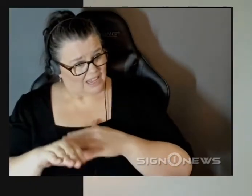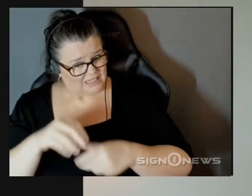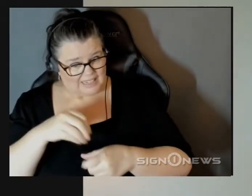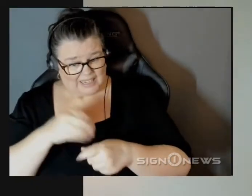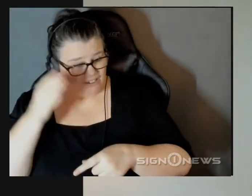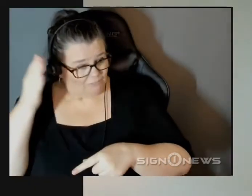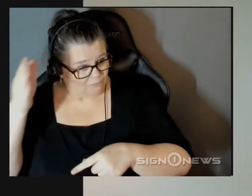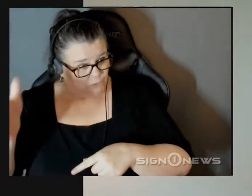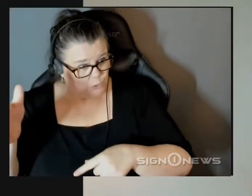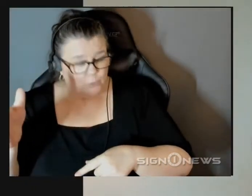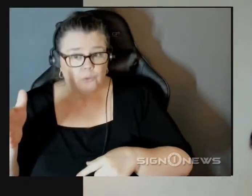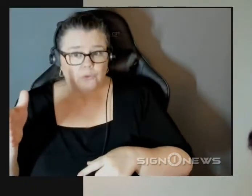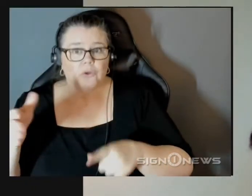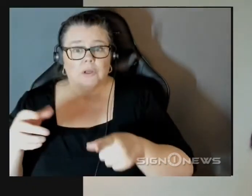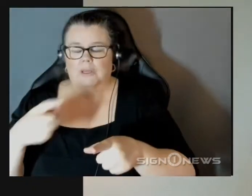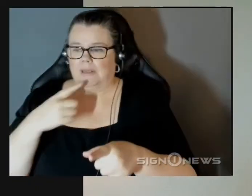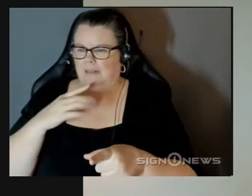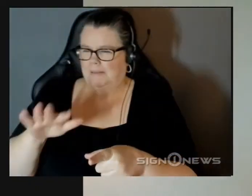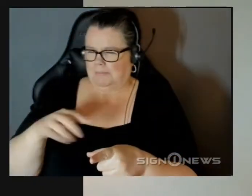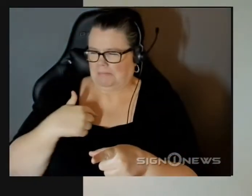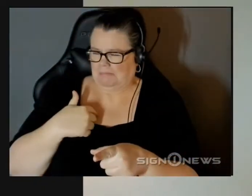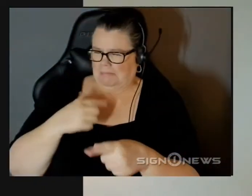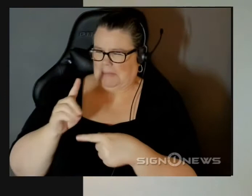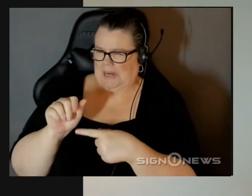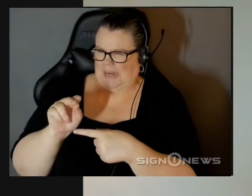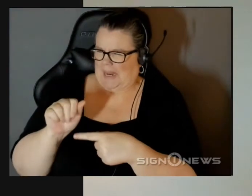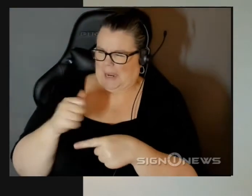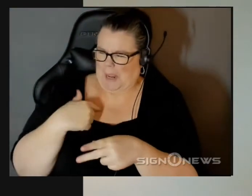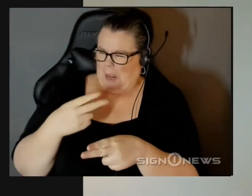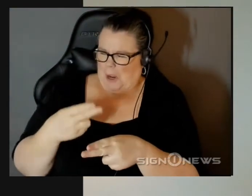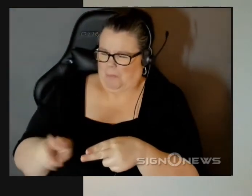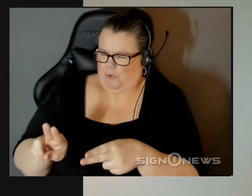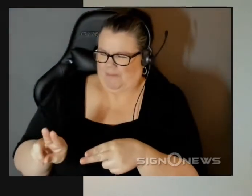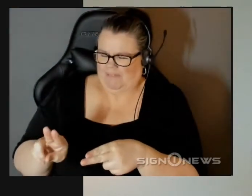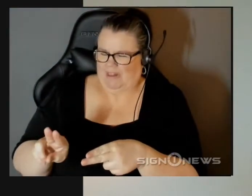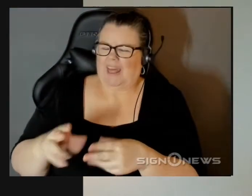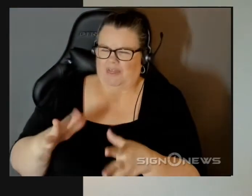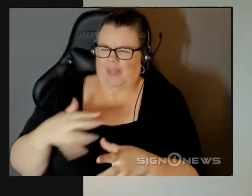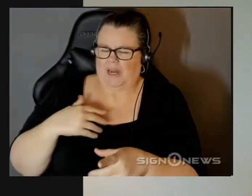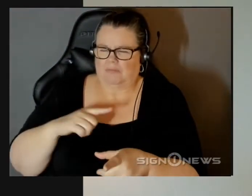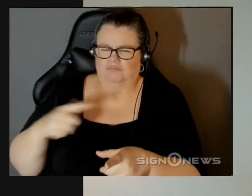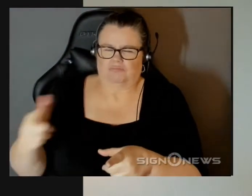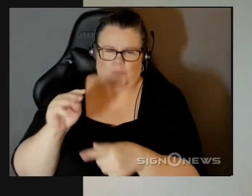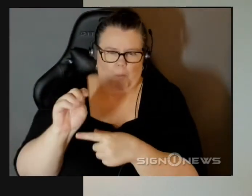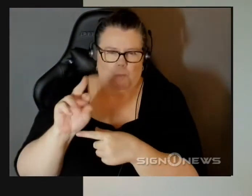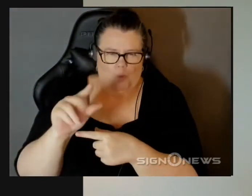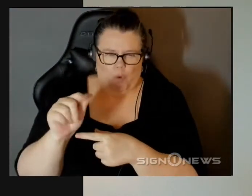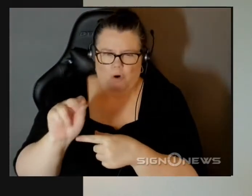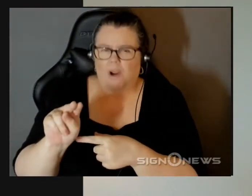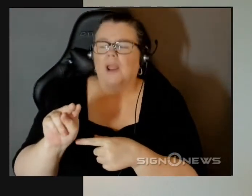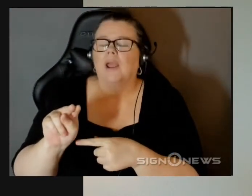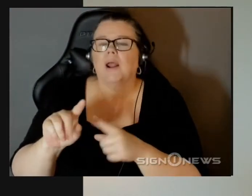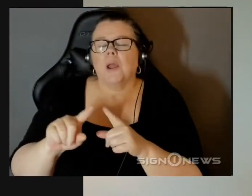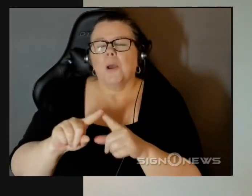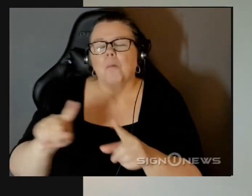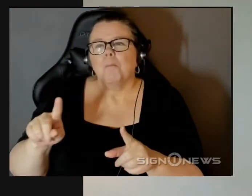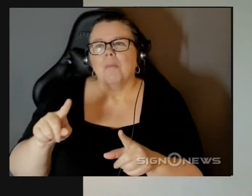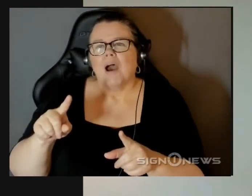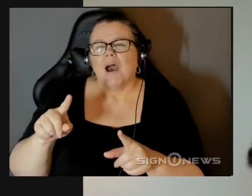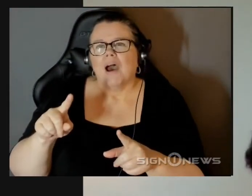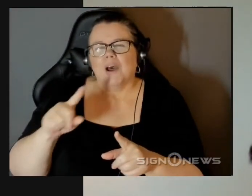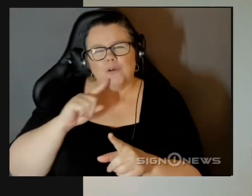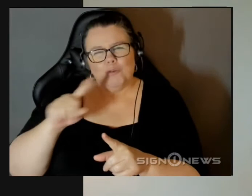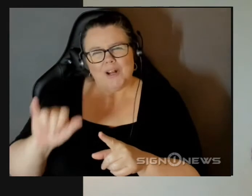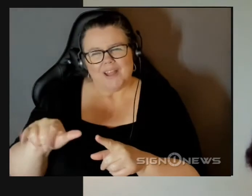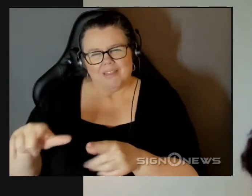Dana, and I'll say this briefly and then kind of let Morgan wrap it up. I think that this kind of goes back to the question we had earlier about does access